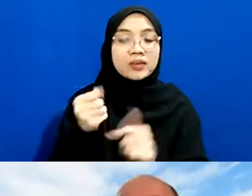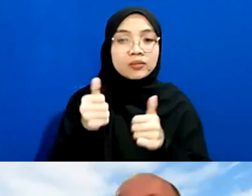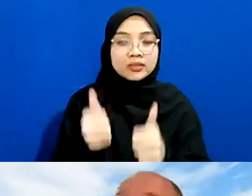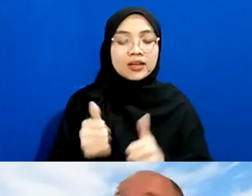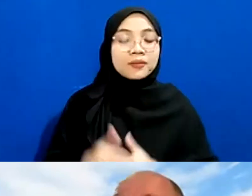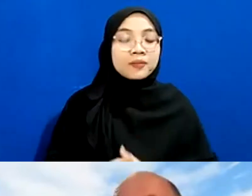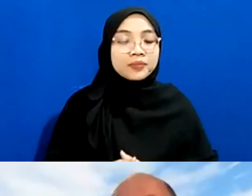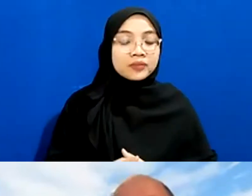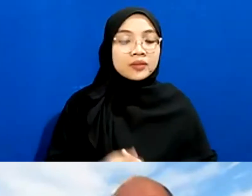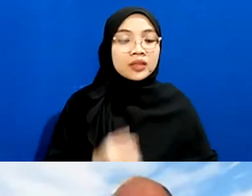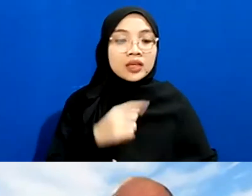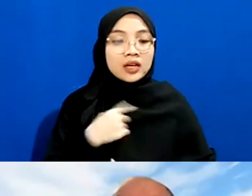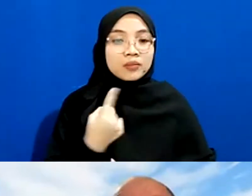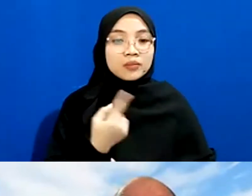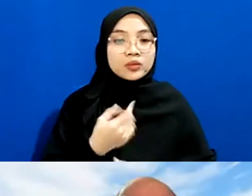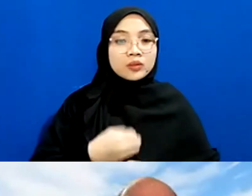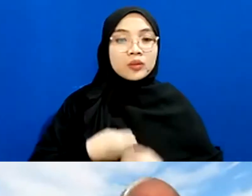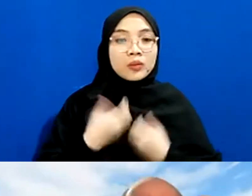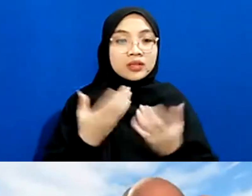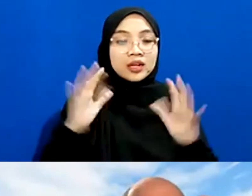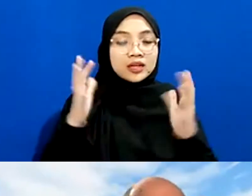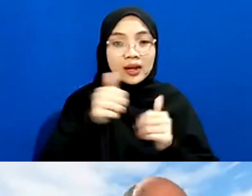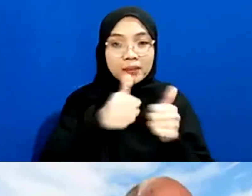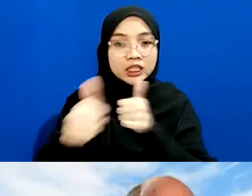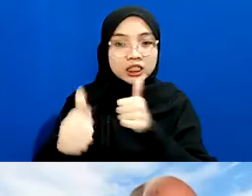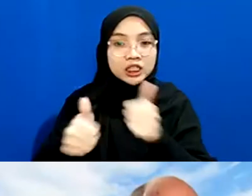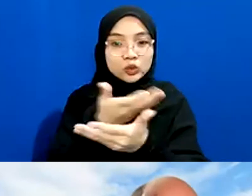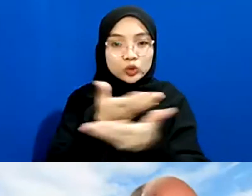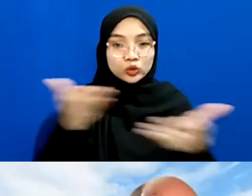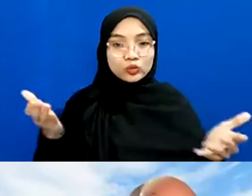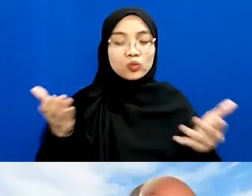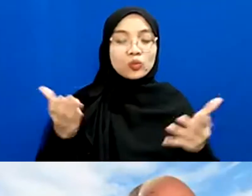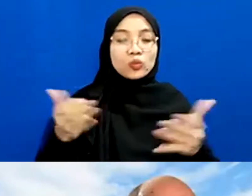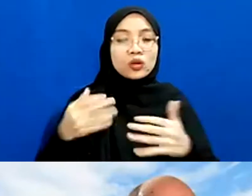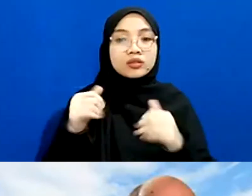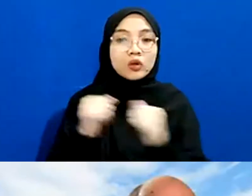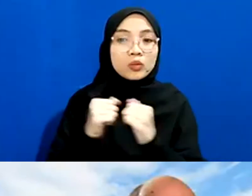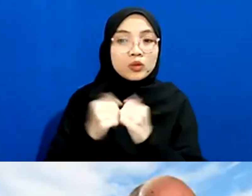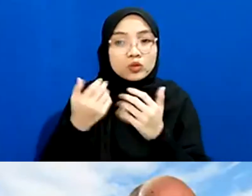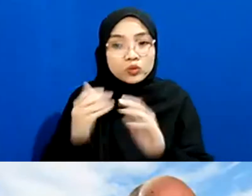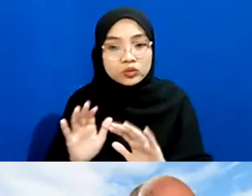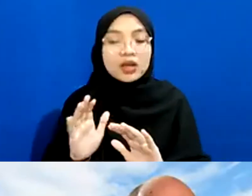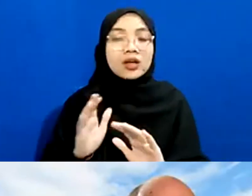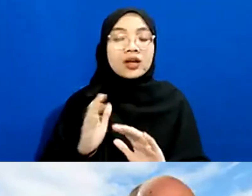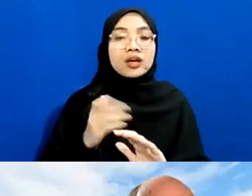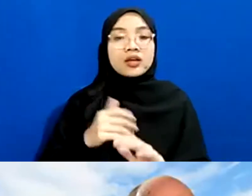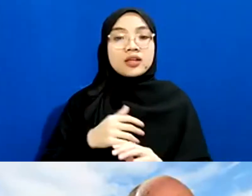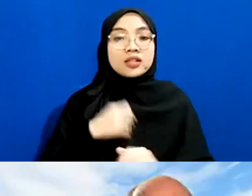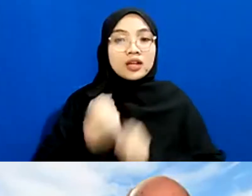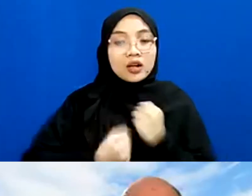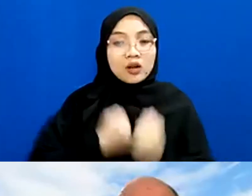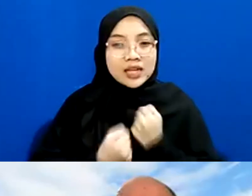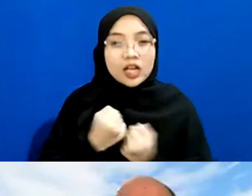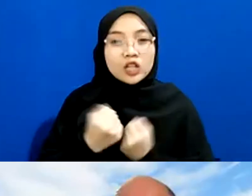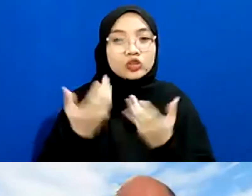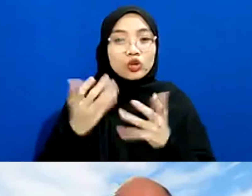We can only express our appreciation to all of your commitment and your all hard works.